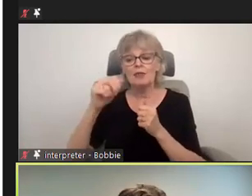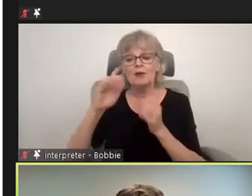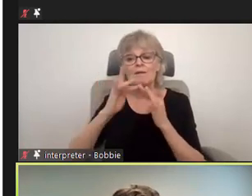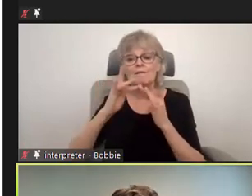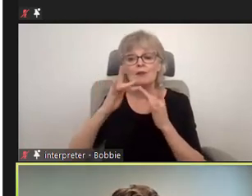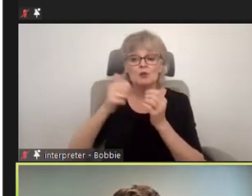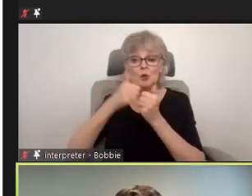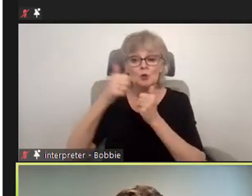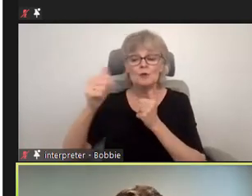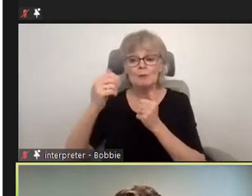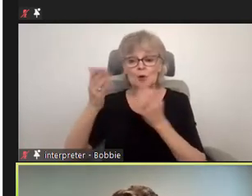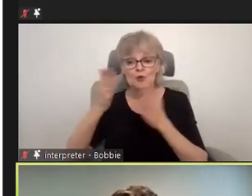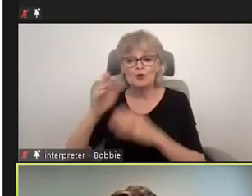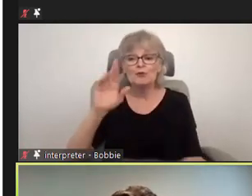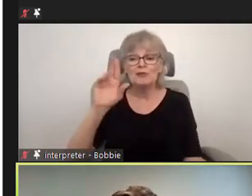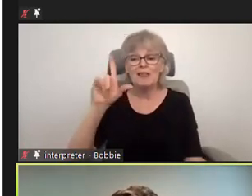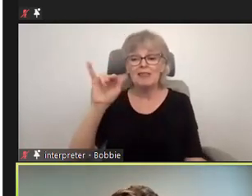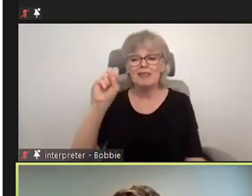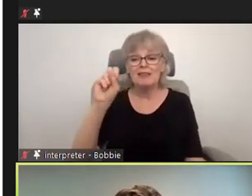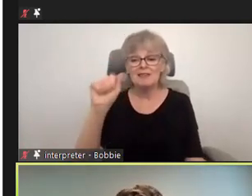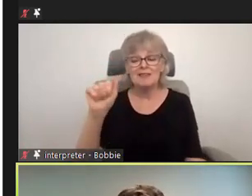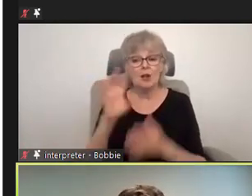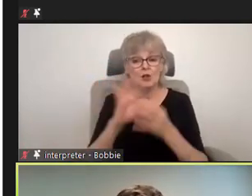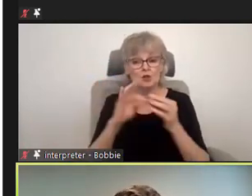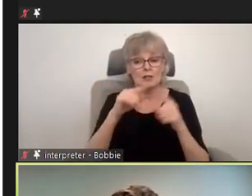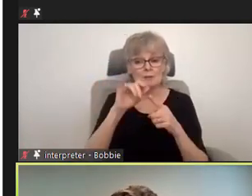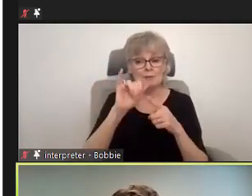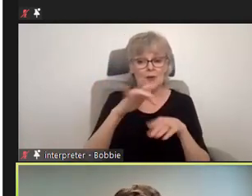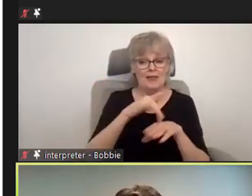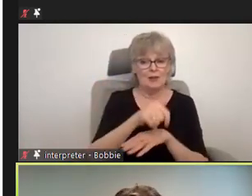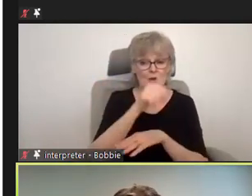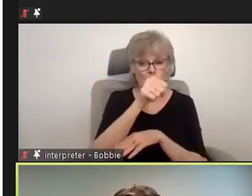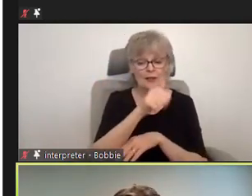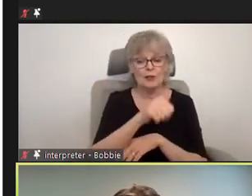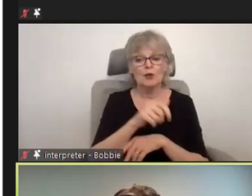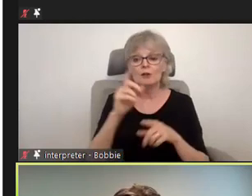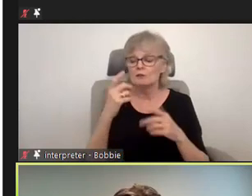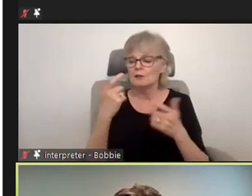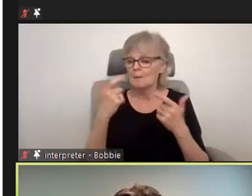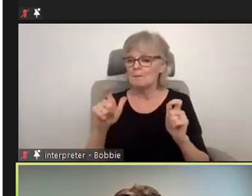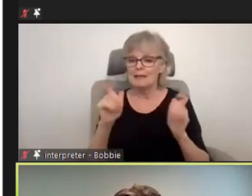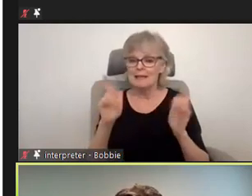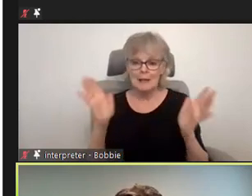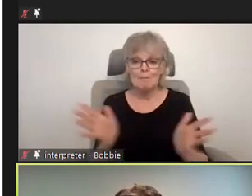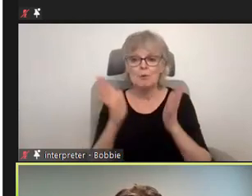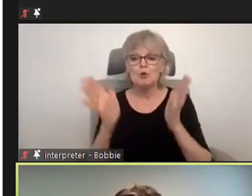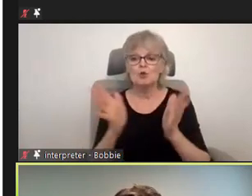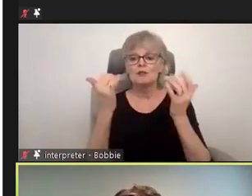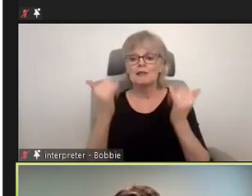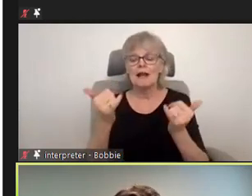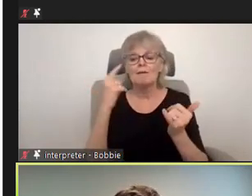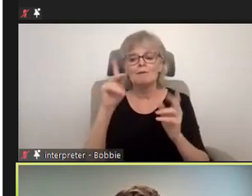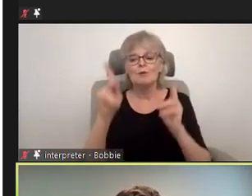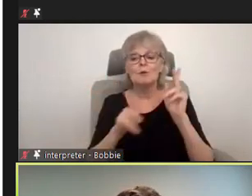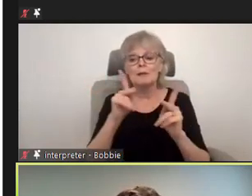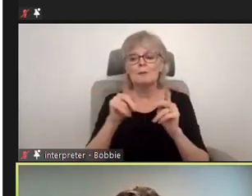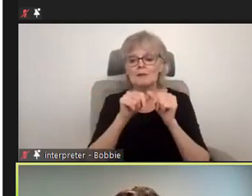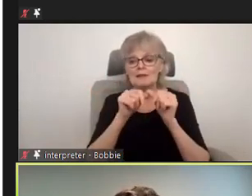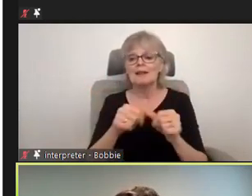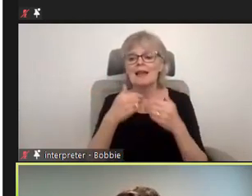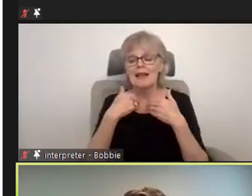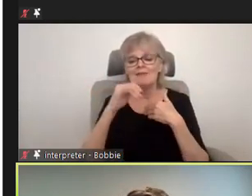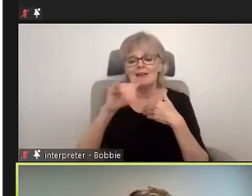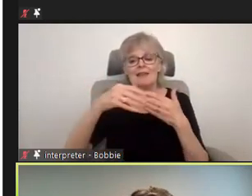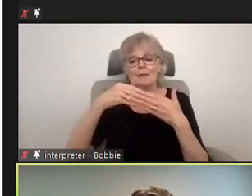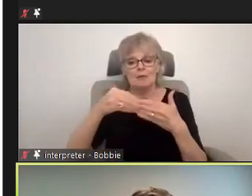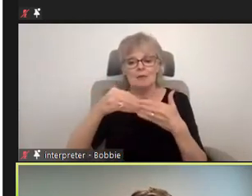Lisa earlier about some of those remote support services. I think there's a huge push across the country for people to continue having that